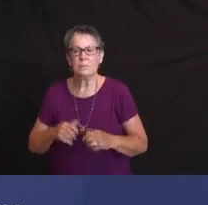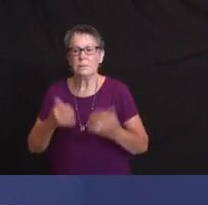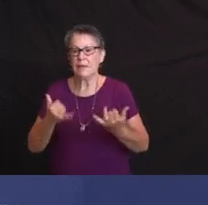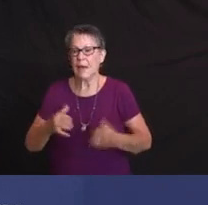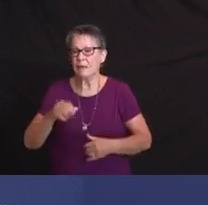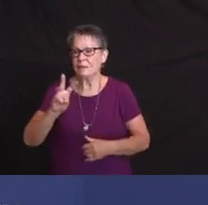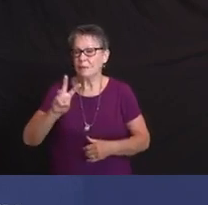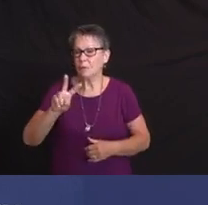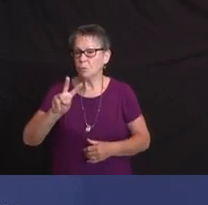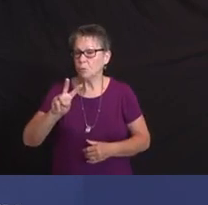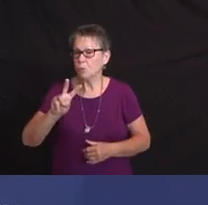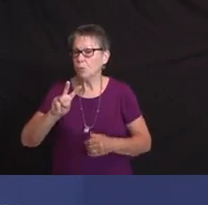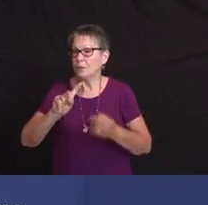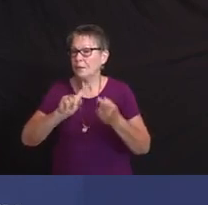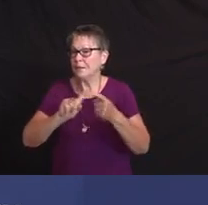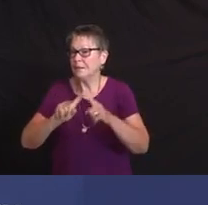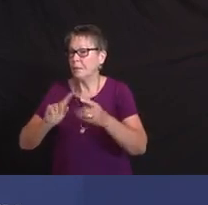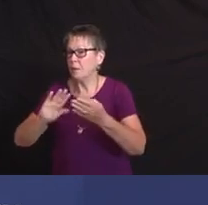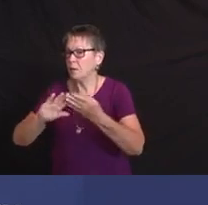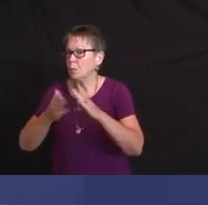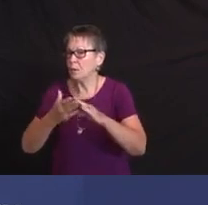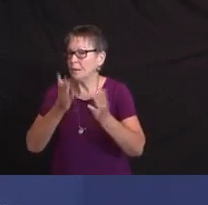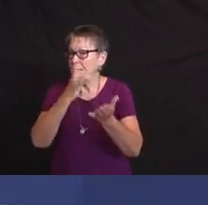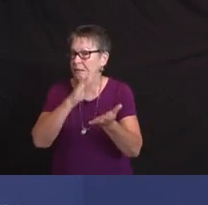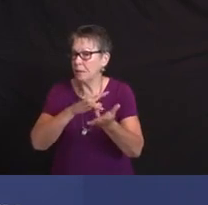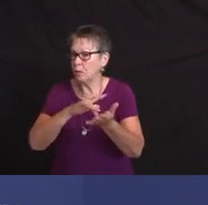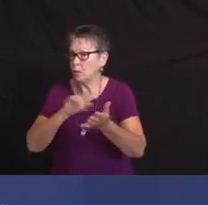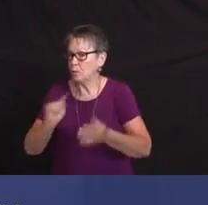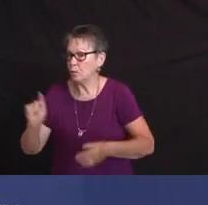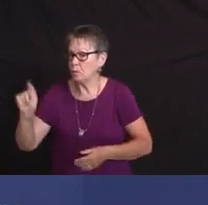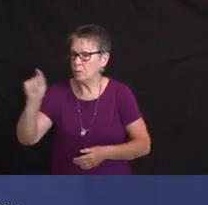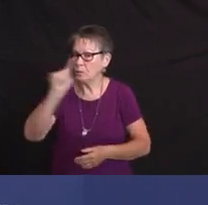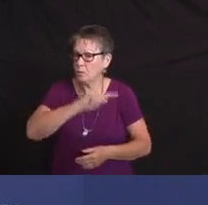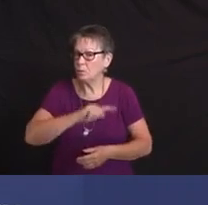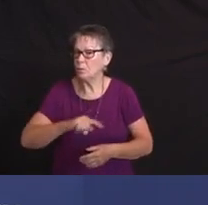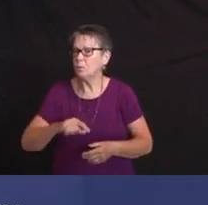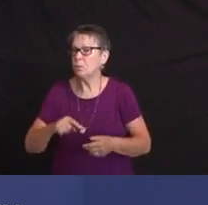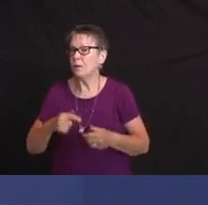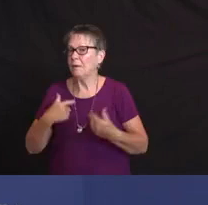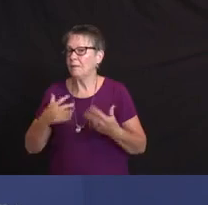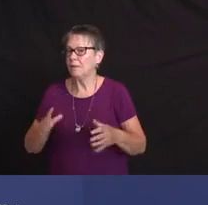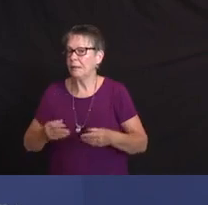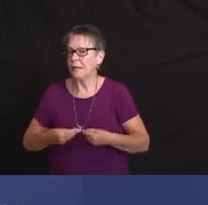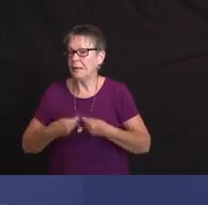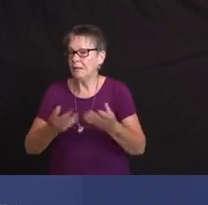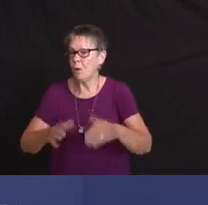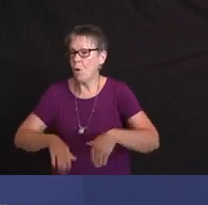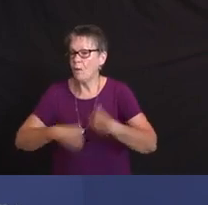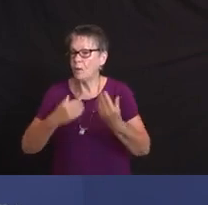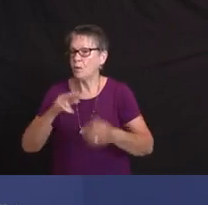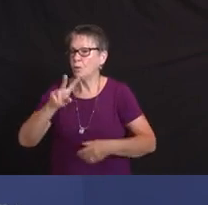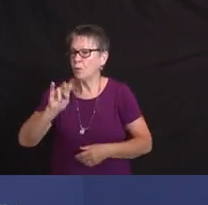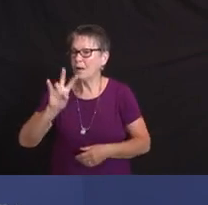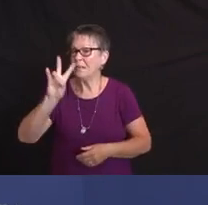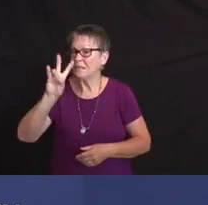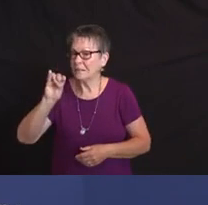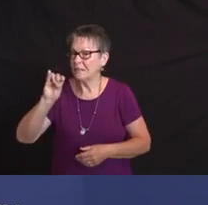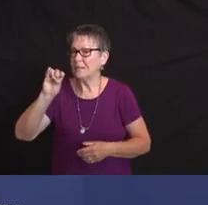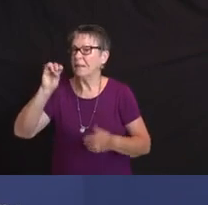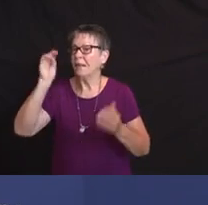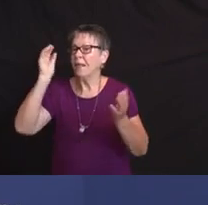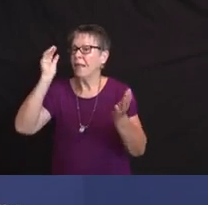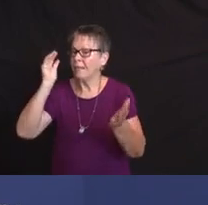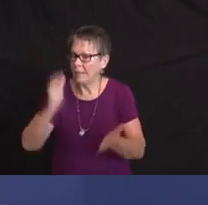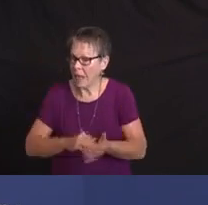than 470,000 doses. Many of our community health centers will be holding back-to-school events this week,